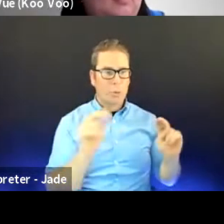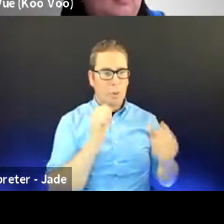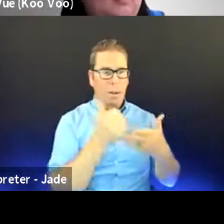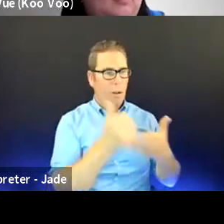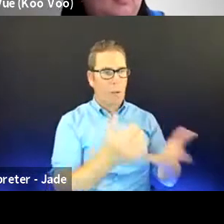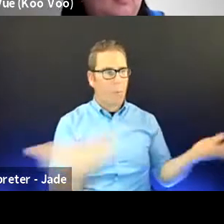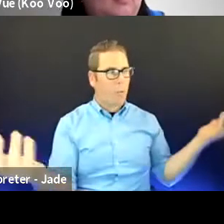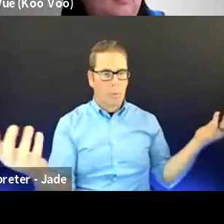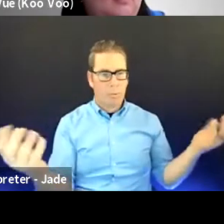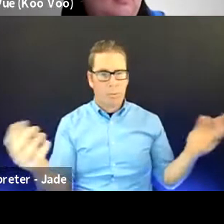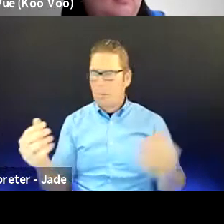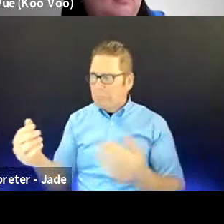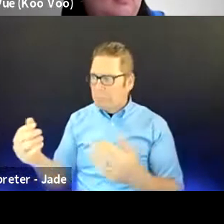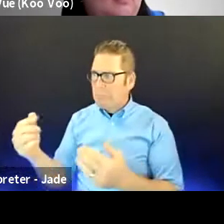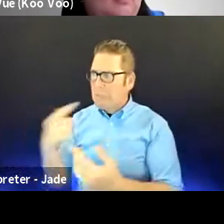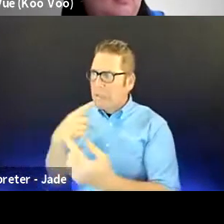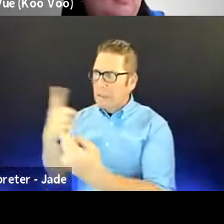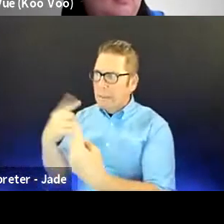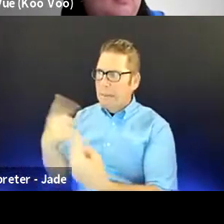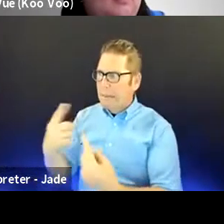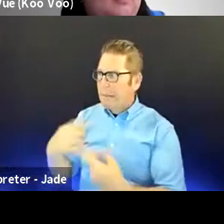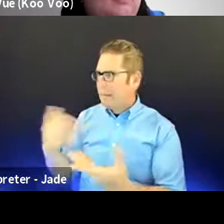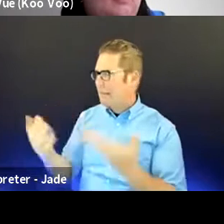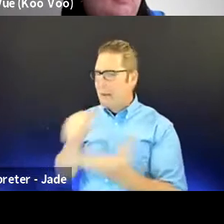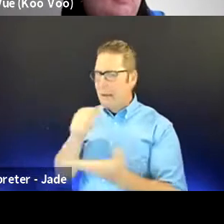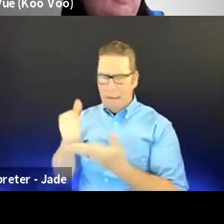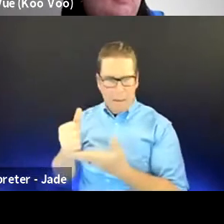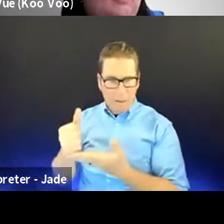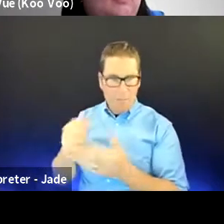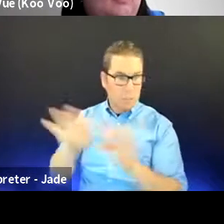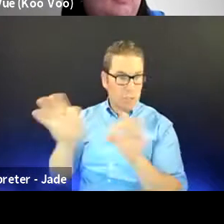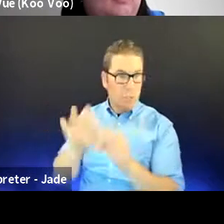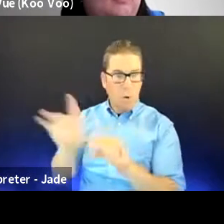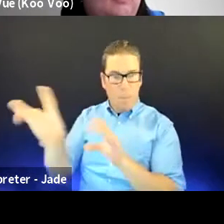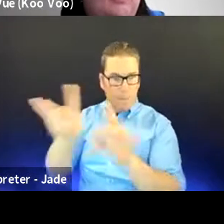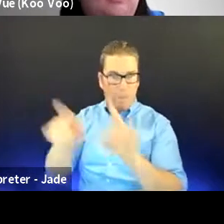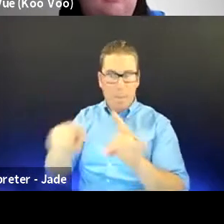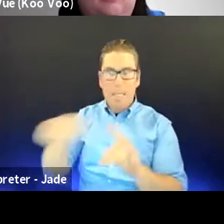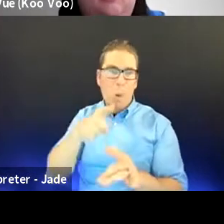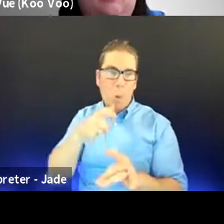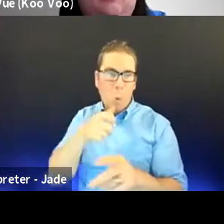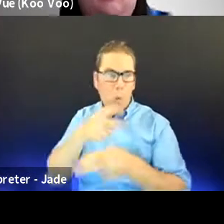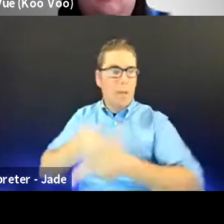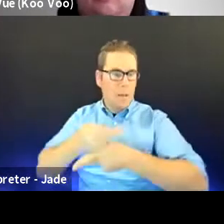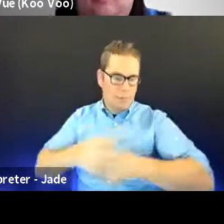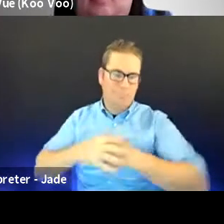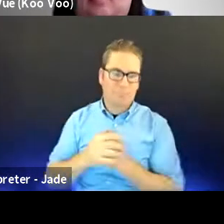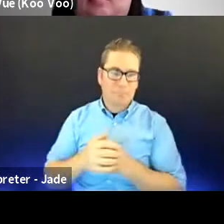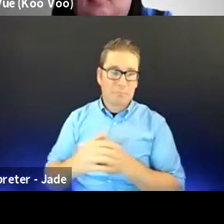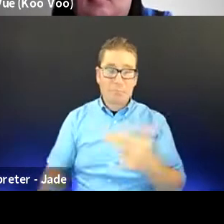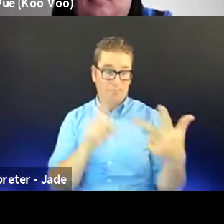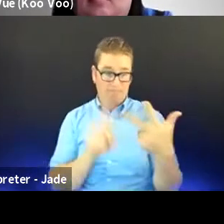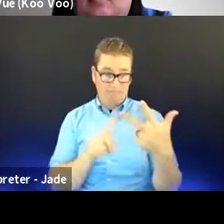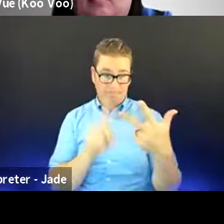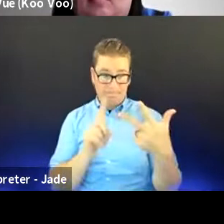So it's important to know who you're asking. And the third thing I would say only applies to people who may be